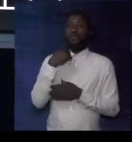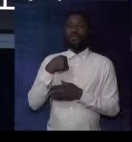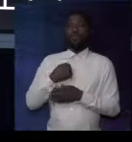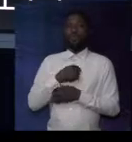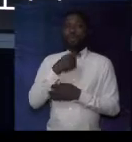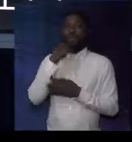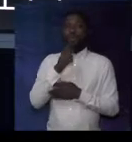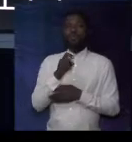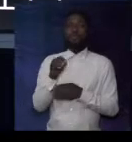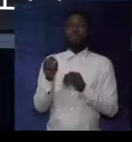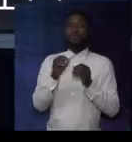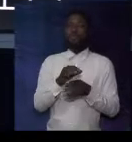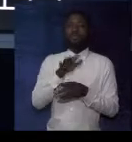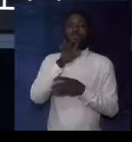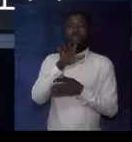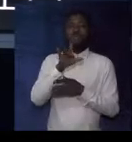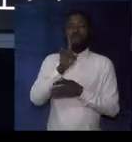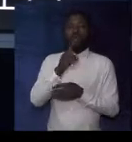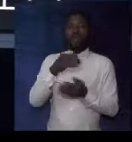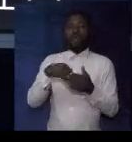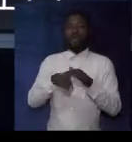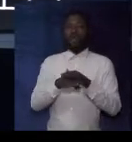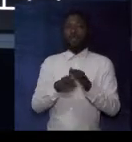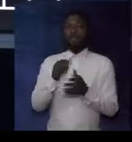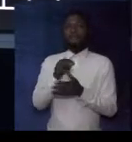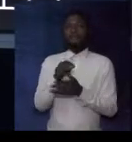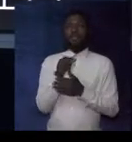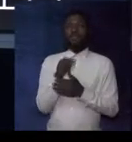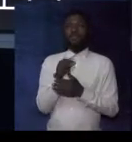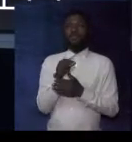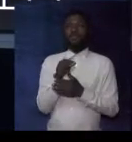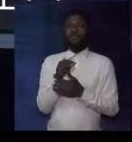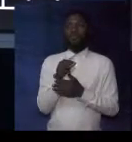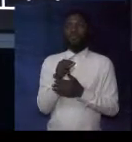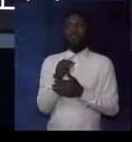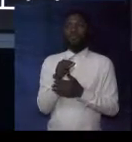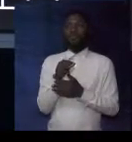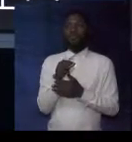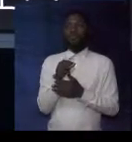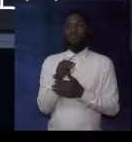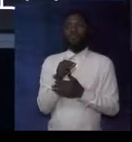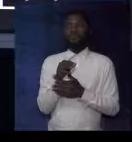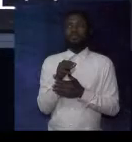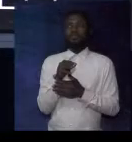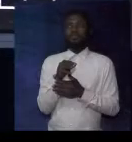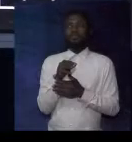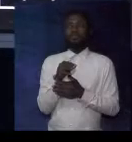So we must put 51 under million, okay? Because we have 51 million. Here it is.